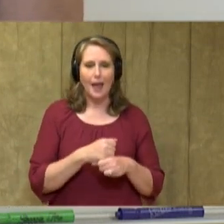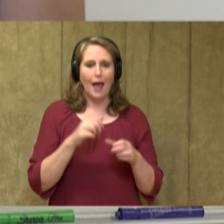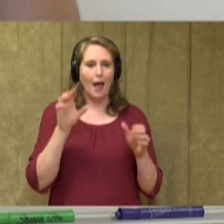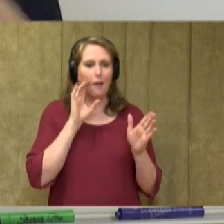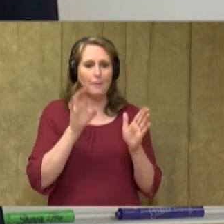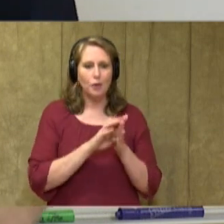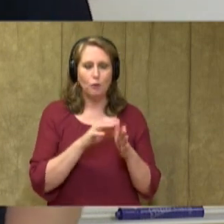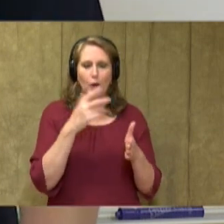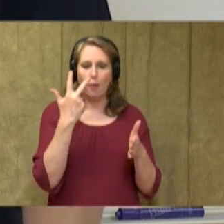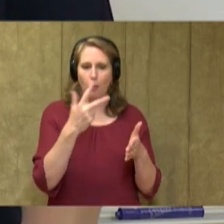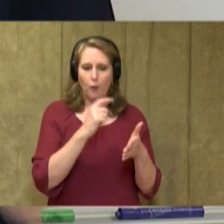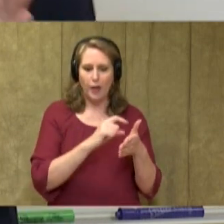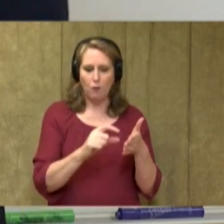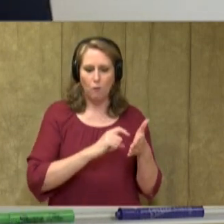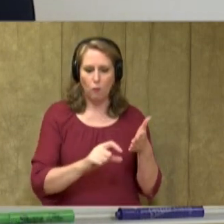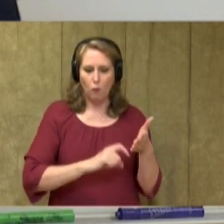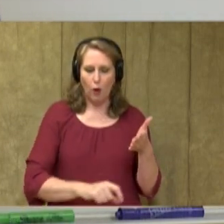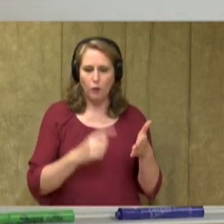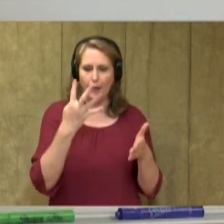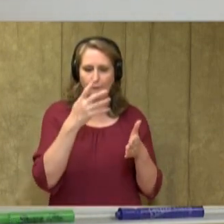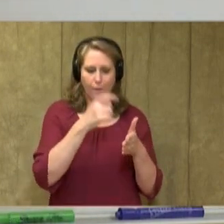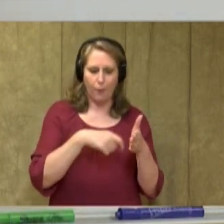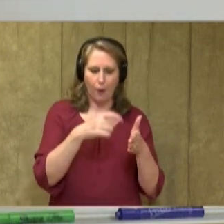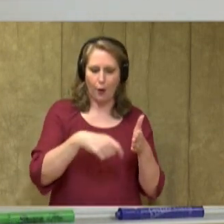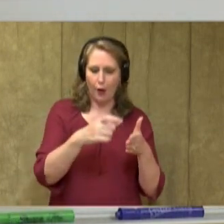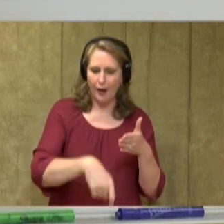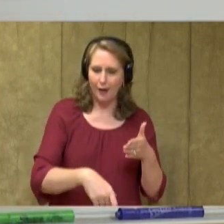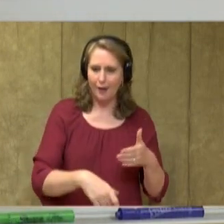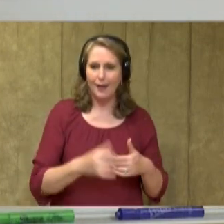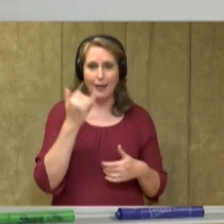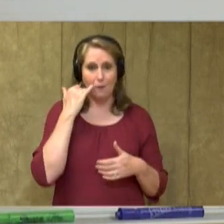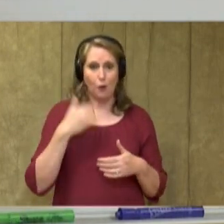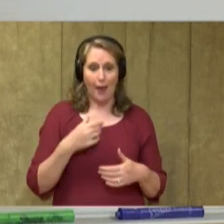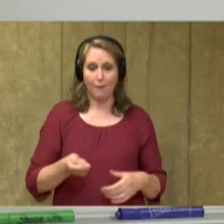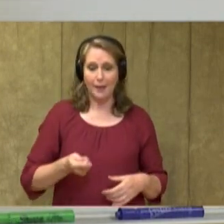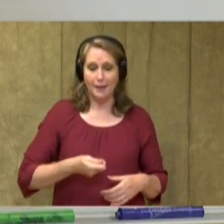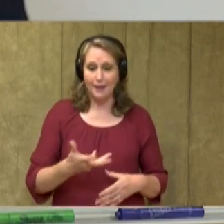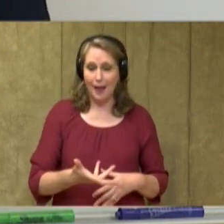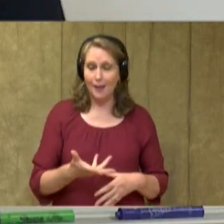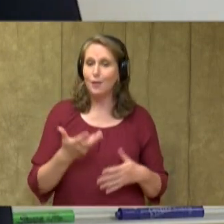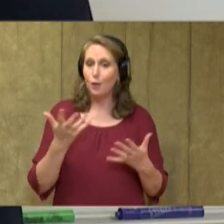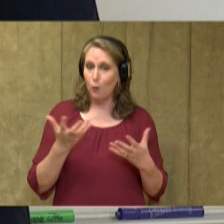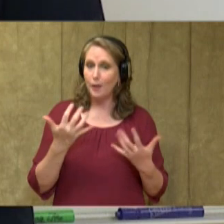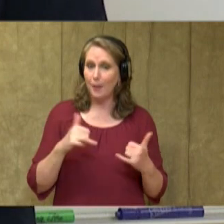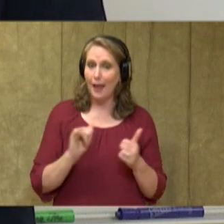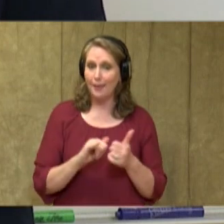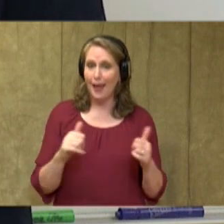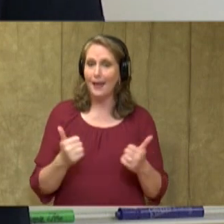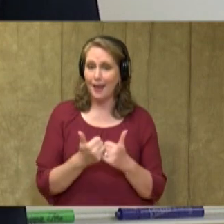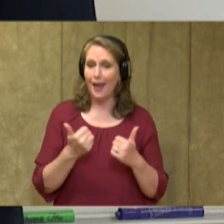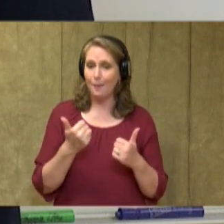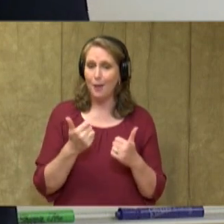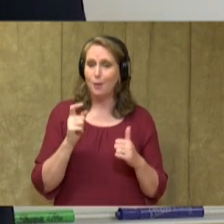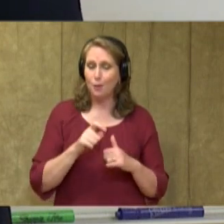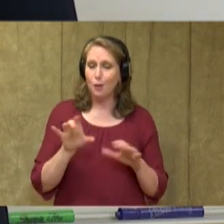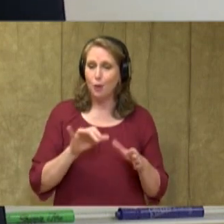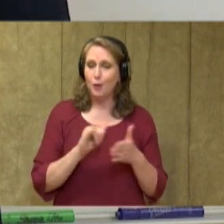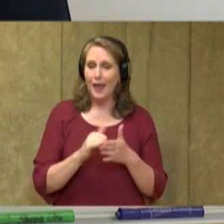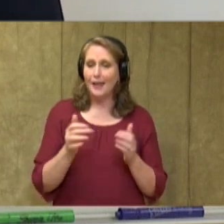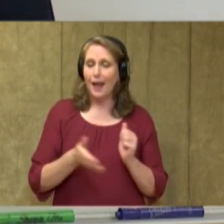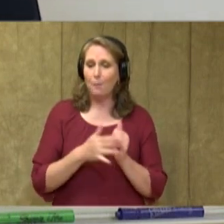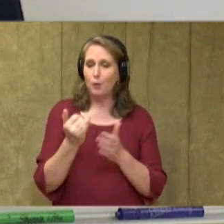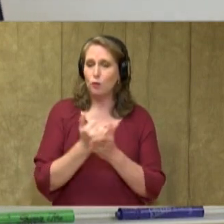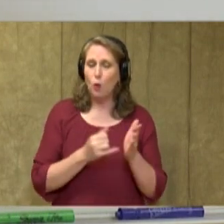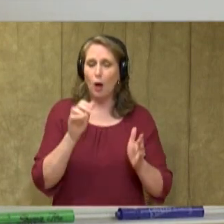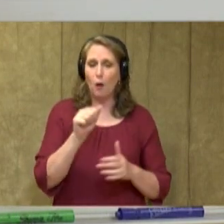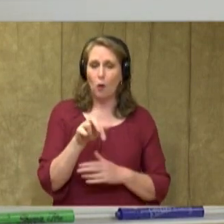in each row. So if you have dice at home and you want to play that game, you should do that to try some arrays. It'll give you some good